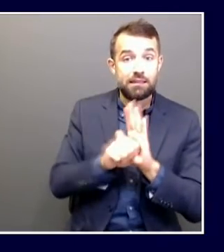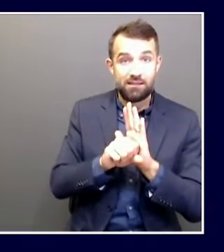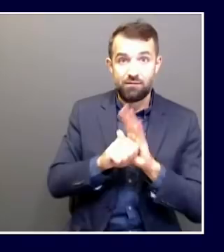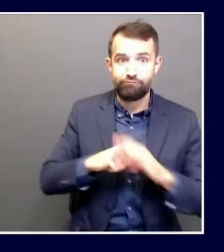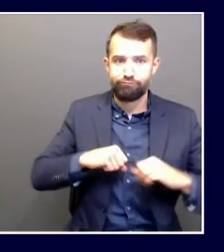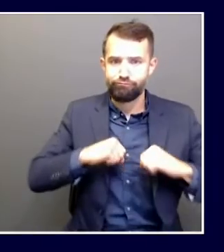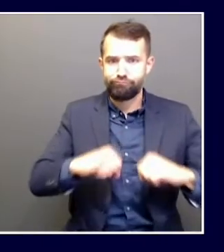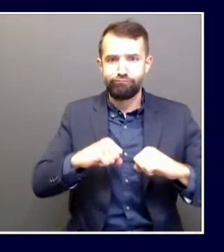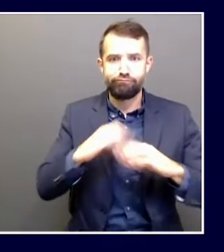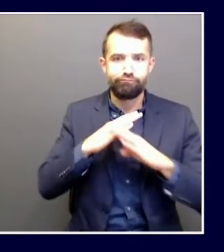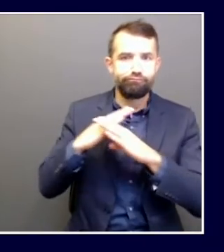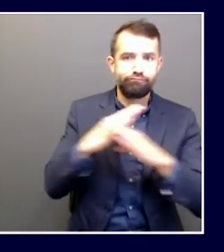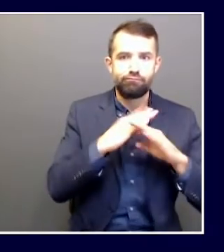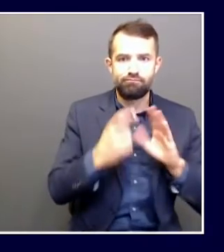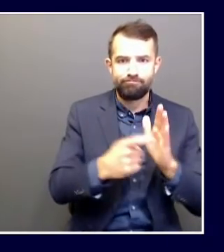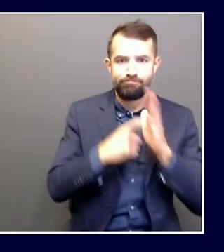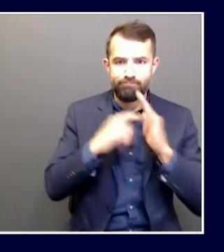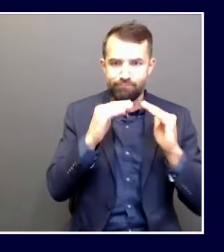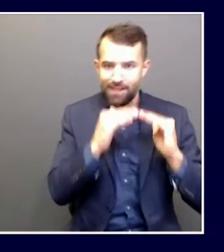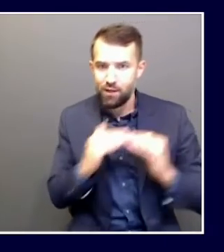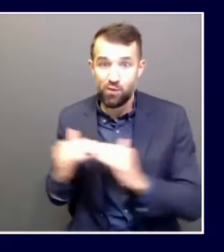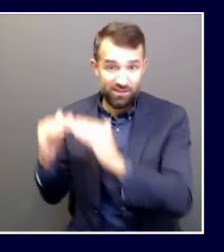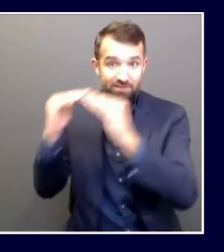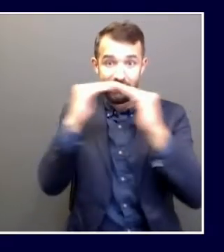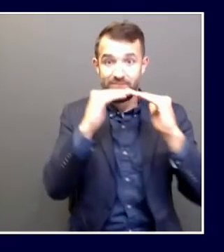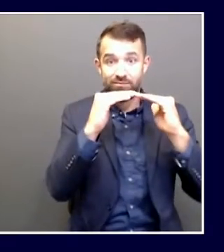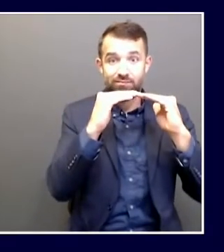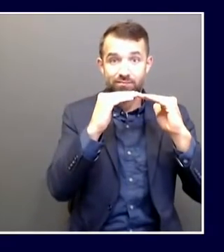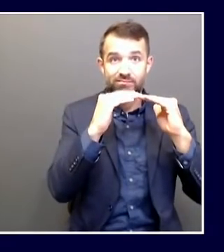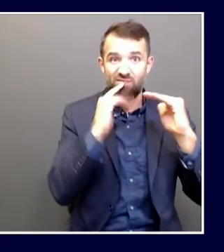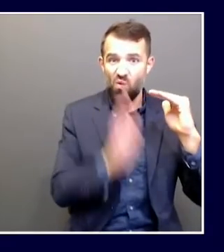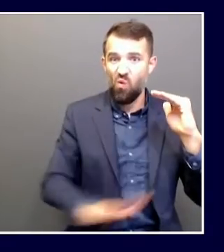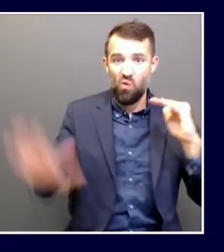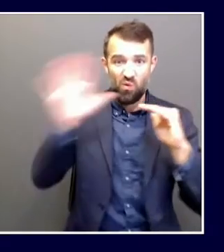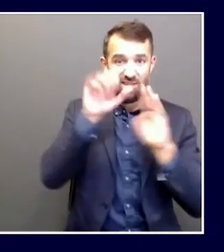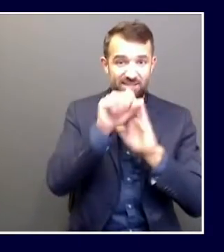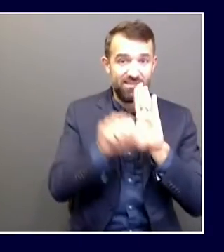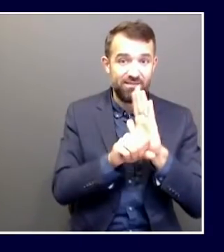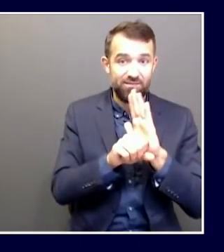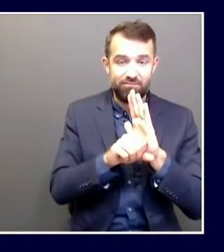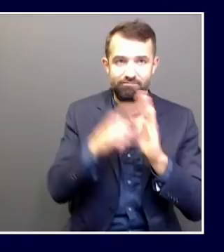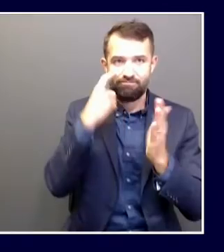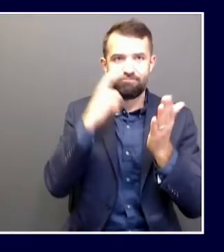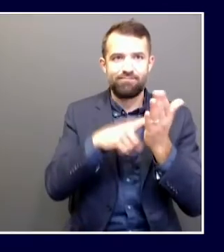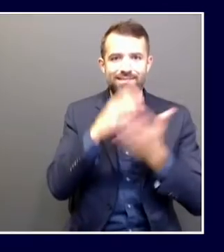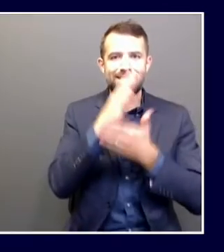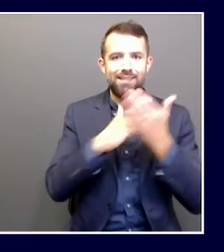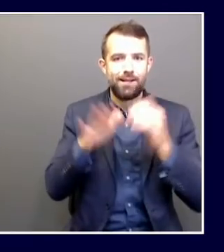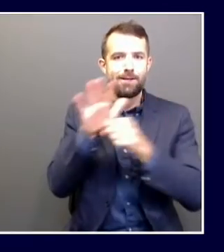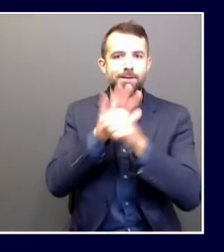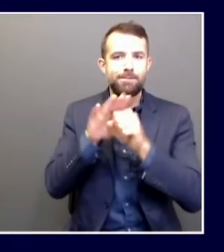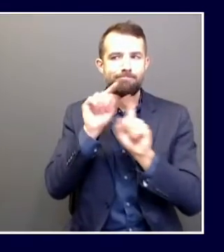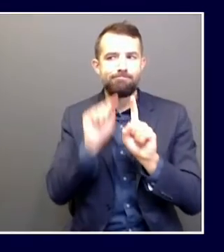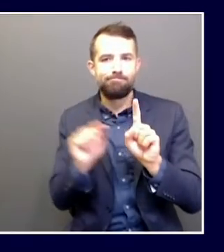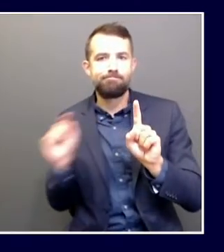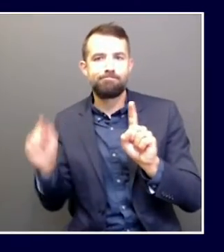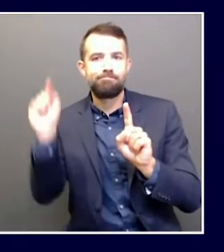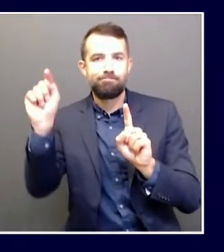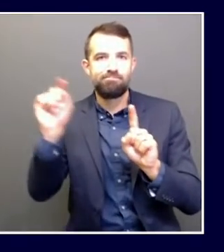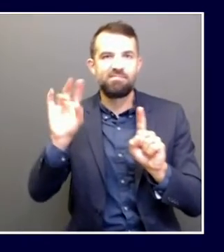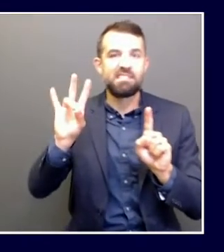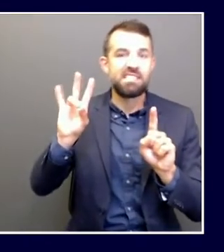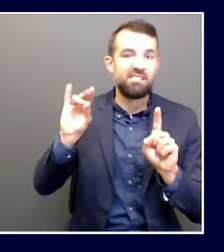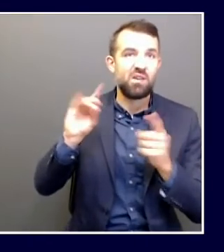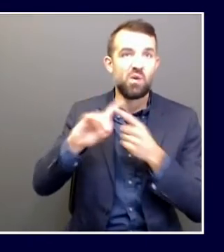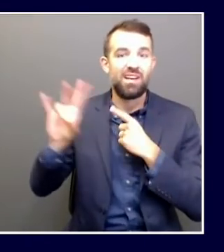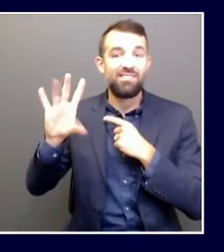in Maine, we have a variance, with some counties in Maine in the range of 70 to 75% of